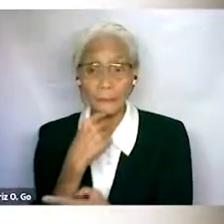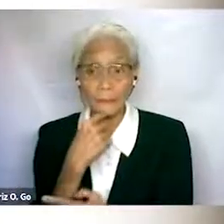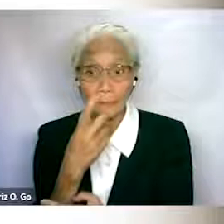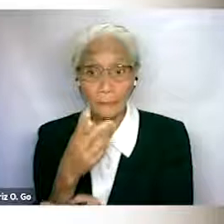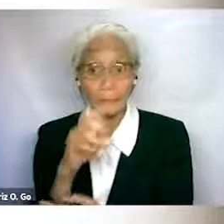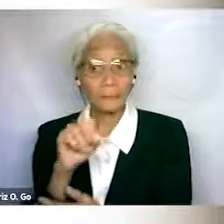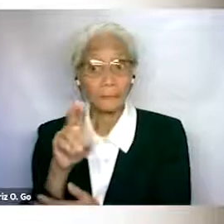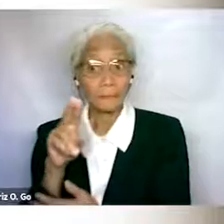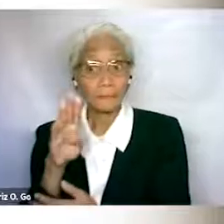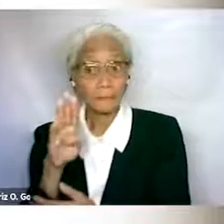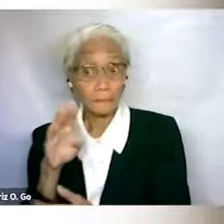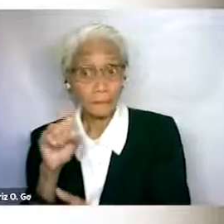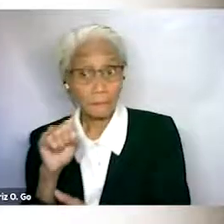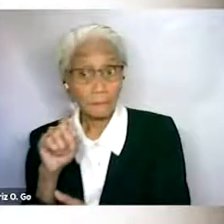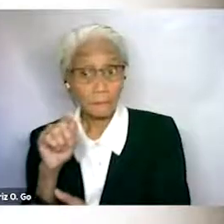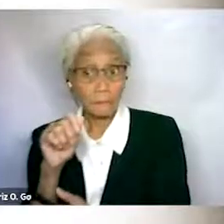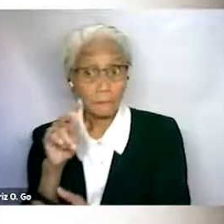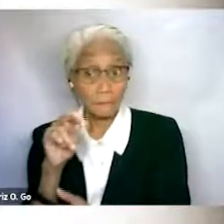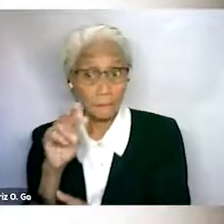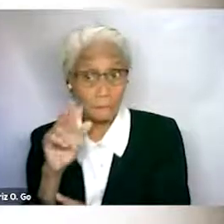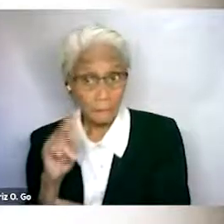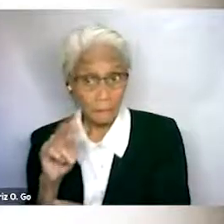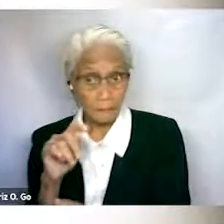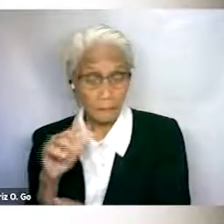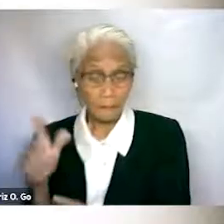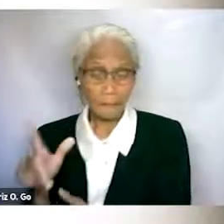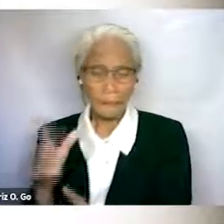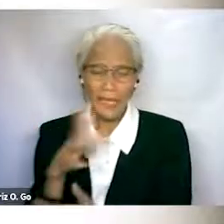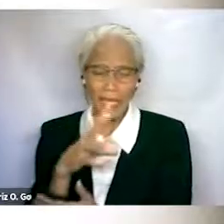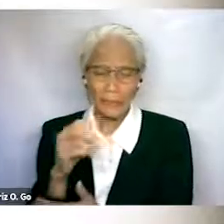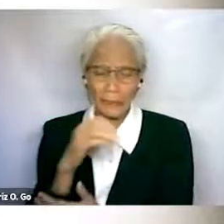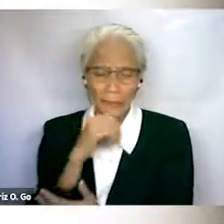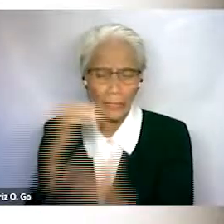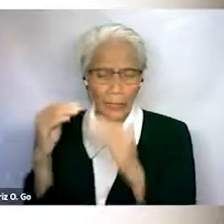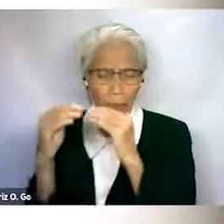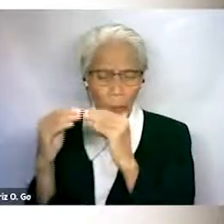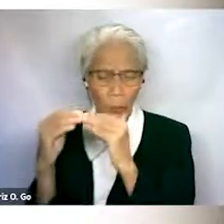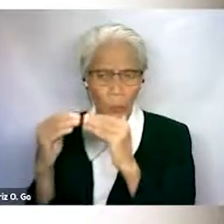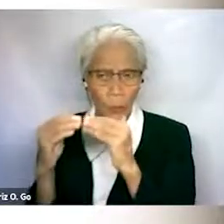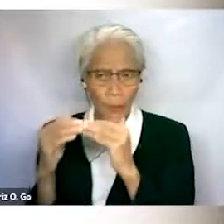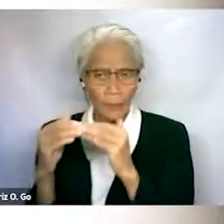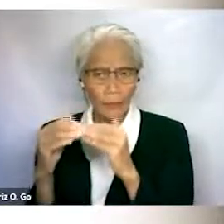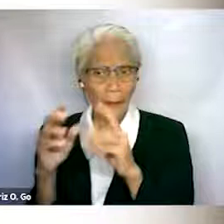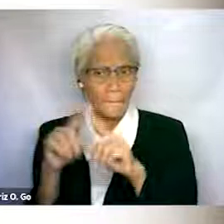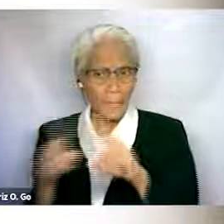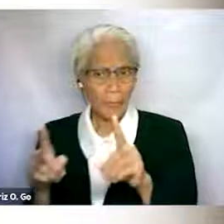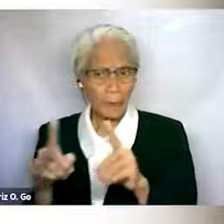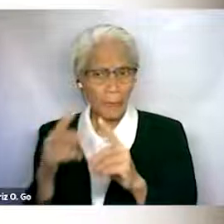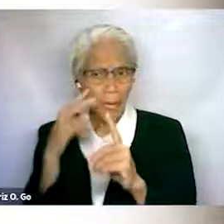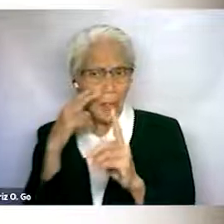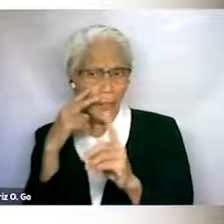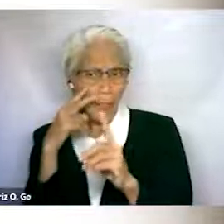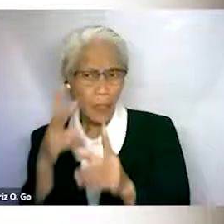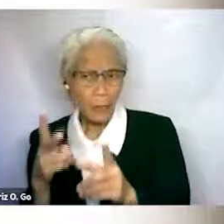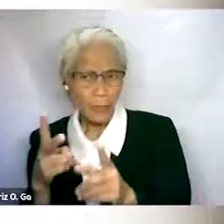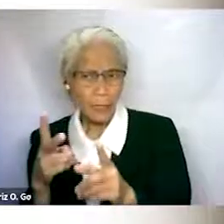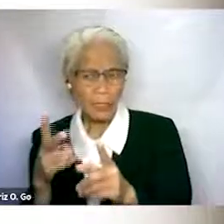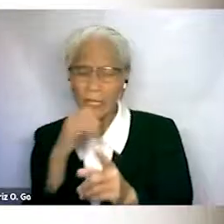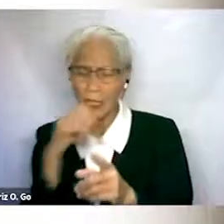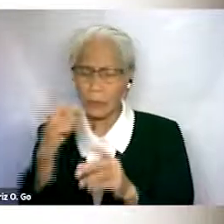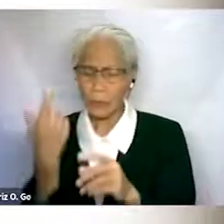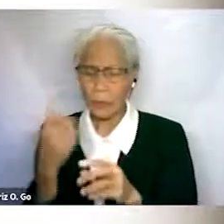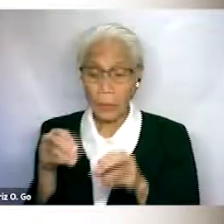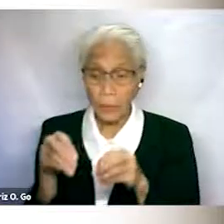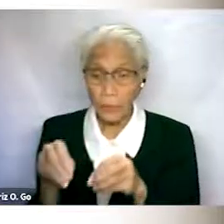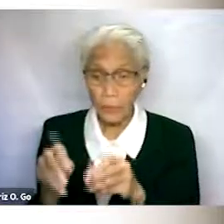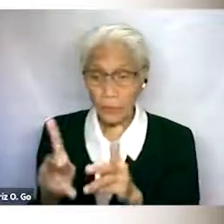are provided for in cases of rights of girl children. So what do you mean by equality of opportunities? Usually this is just formal